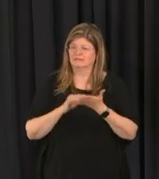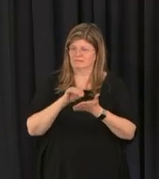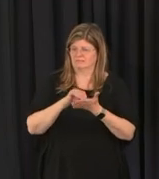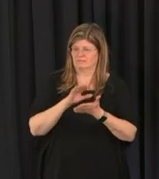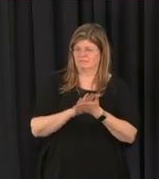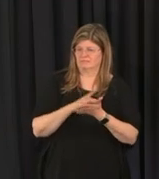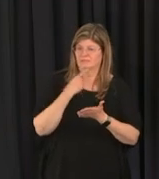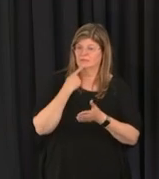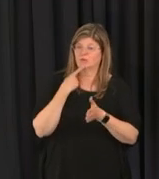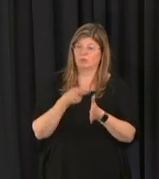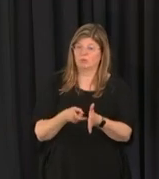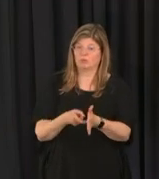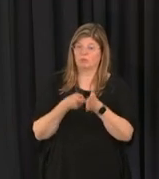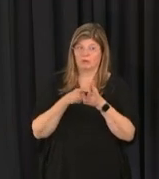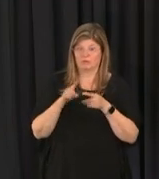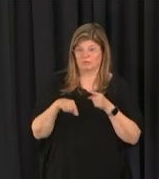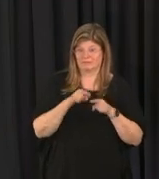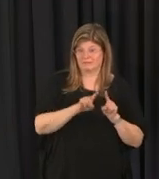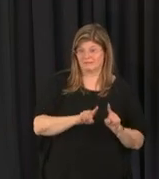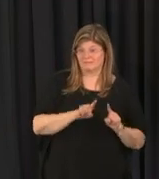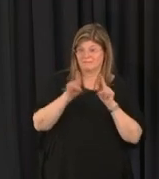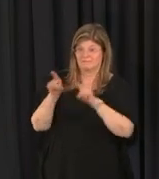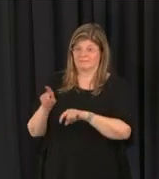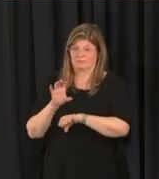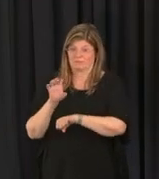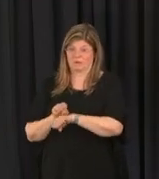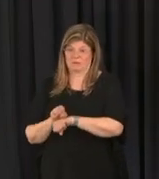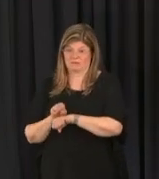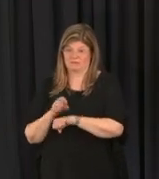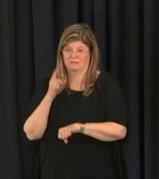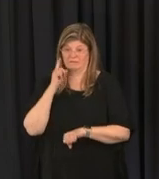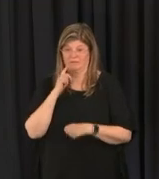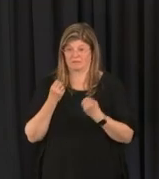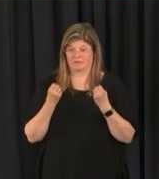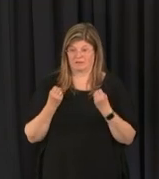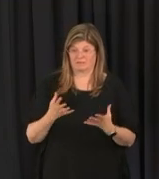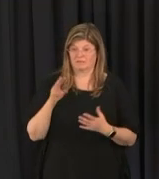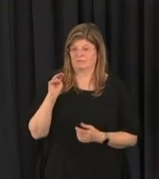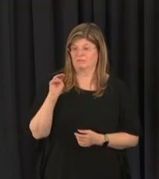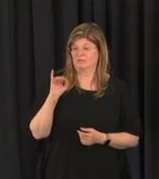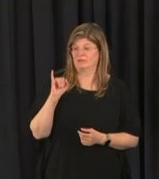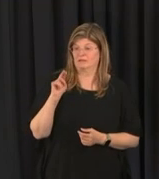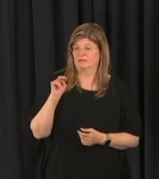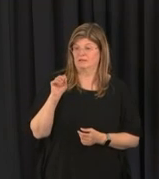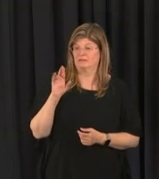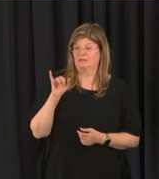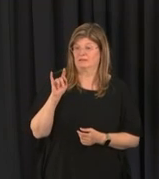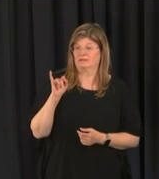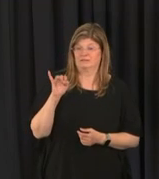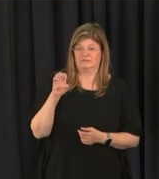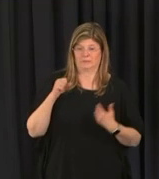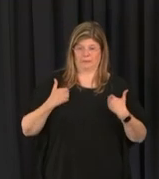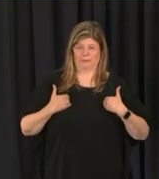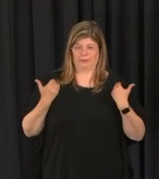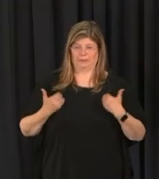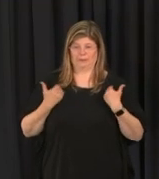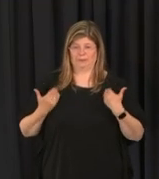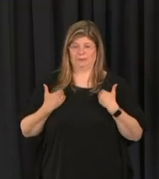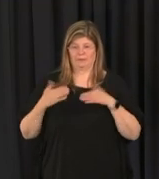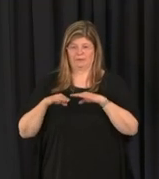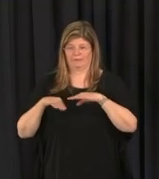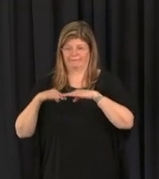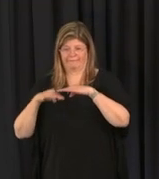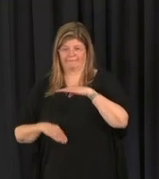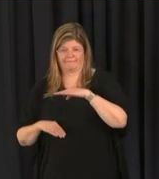appointment. For a lot of minorities, it's very hard sometimes to get these documents. So what's your message to them? If they don't have those